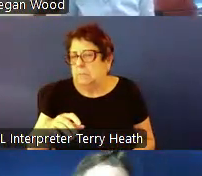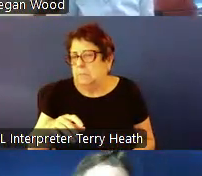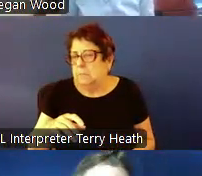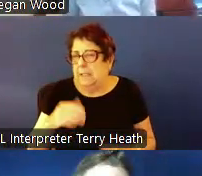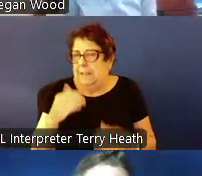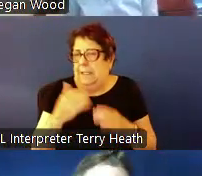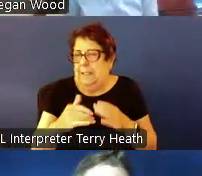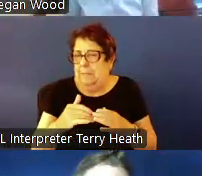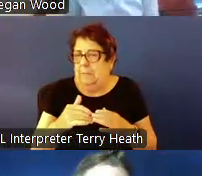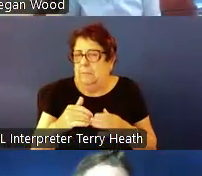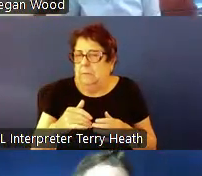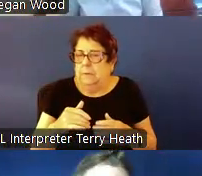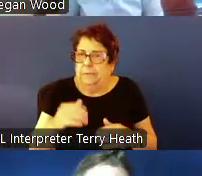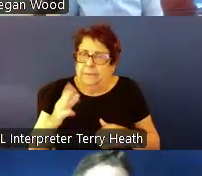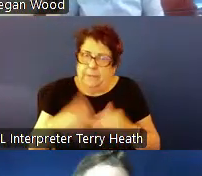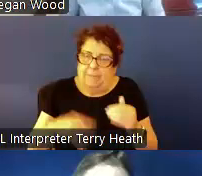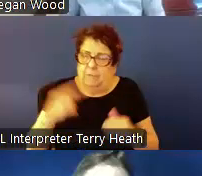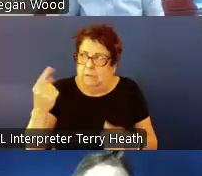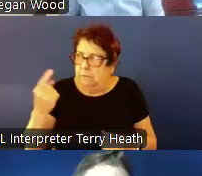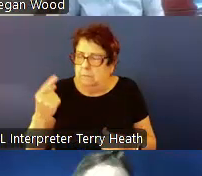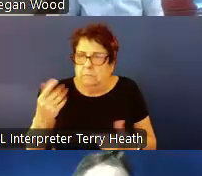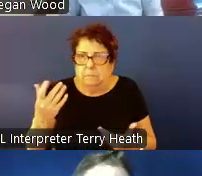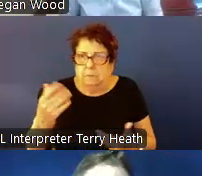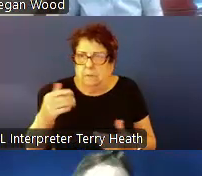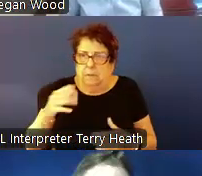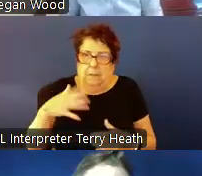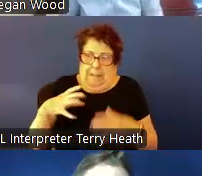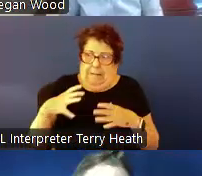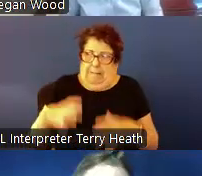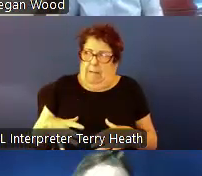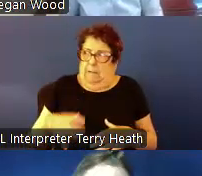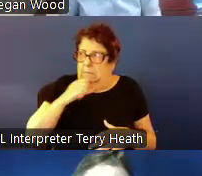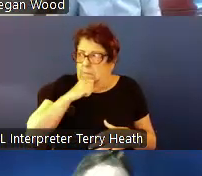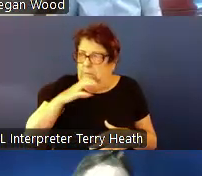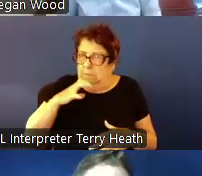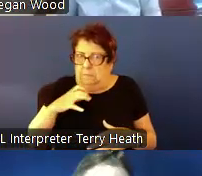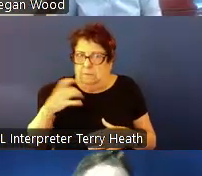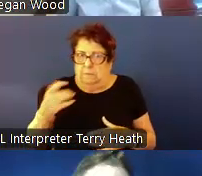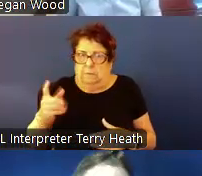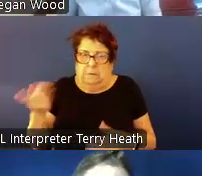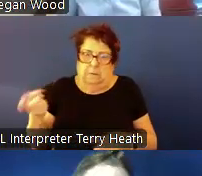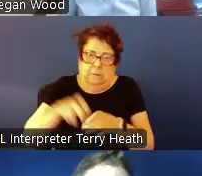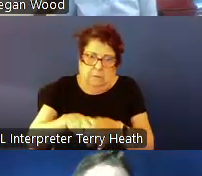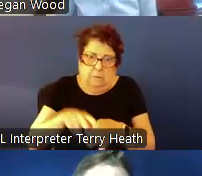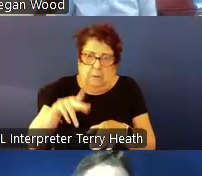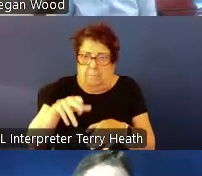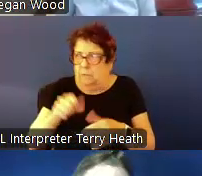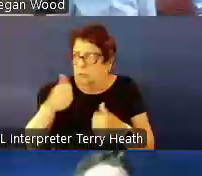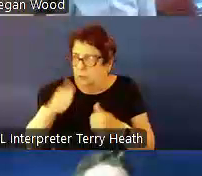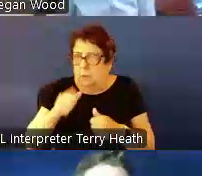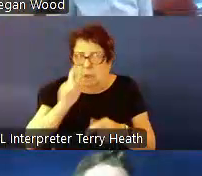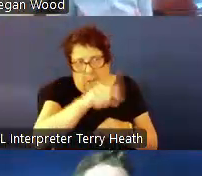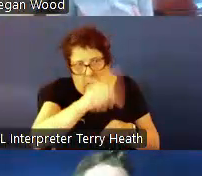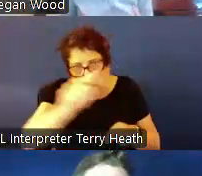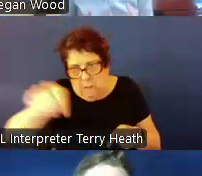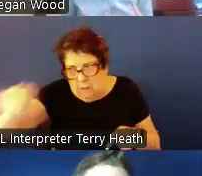on a bus and go around town trying to take their information to multiple people. And then finally, I think